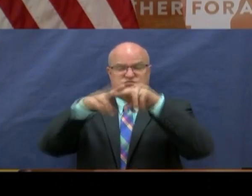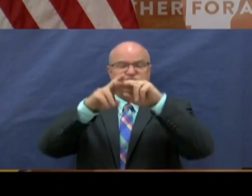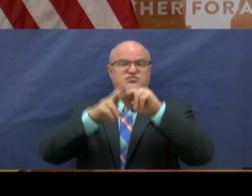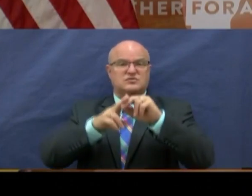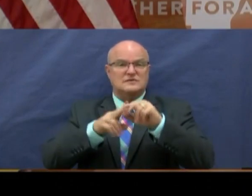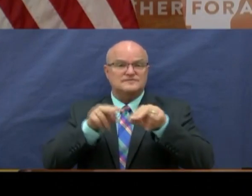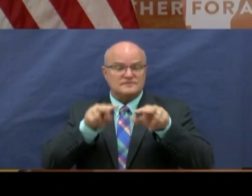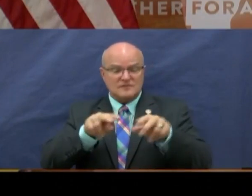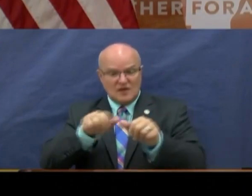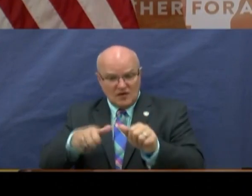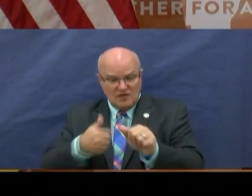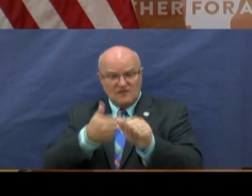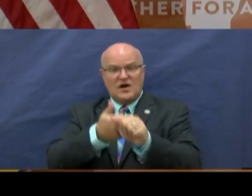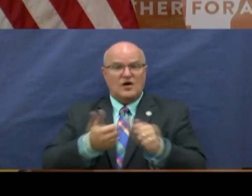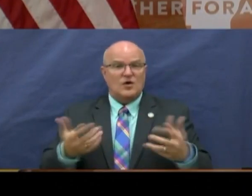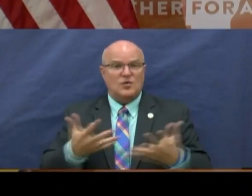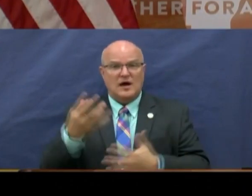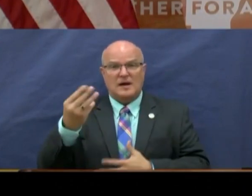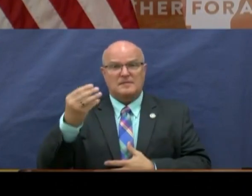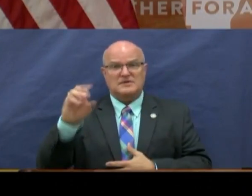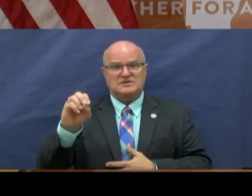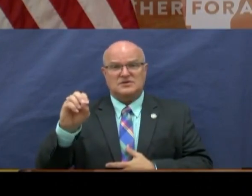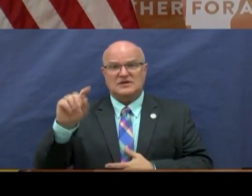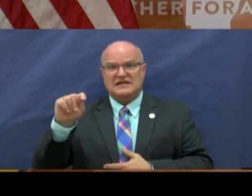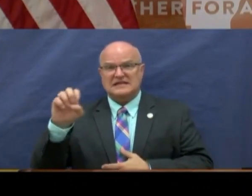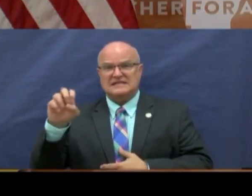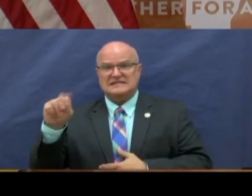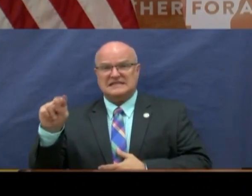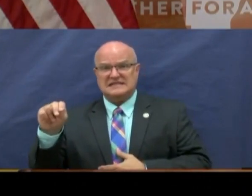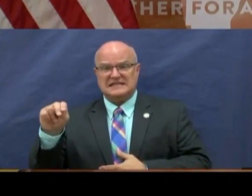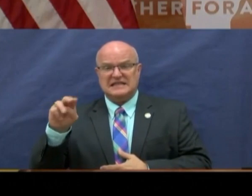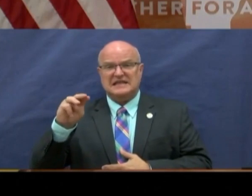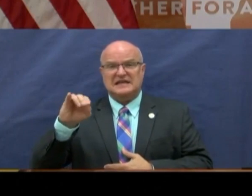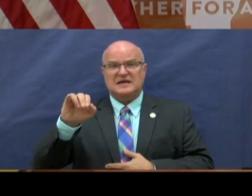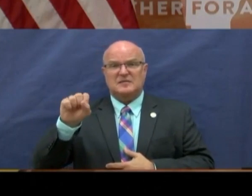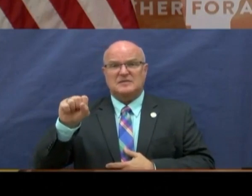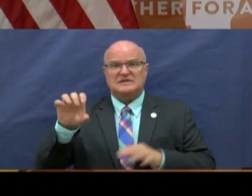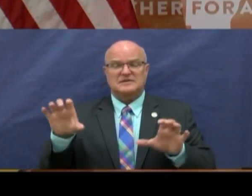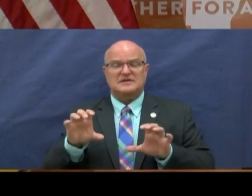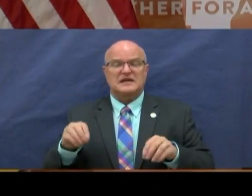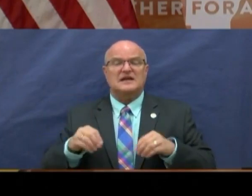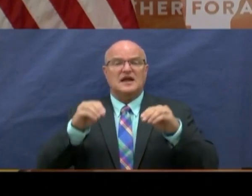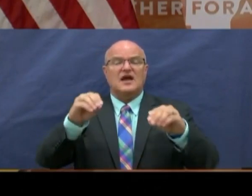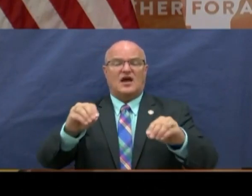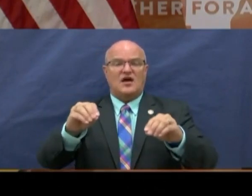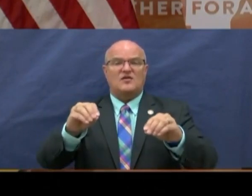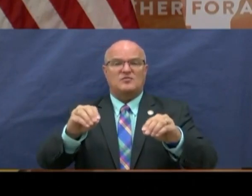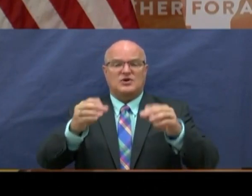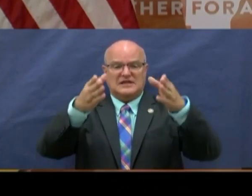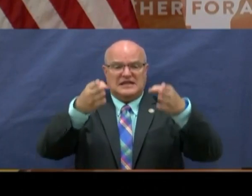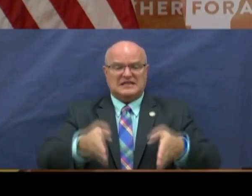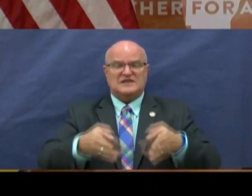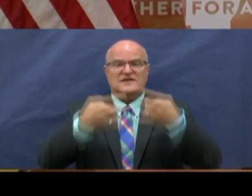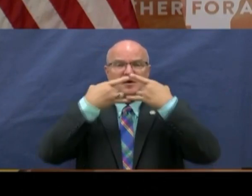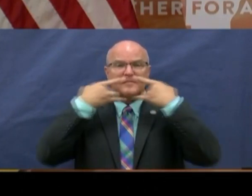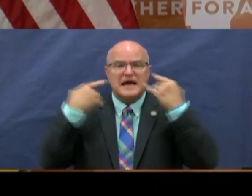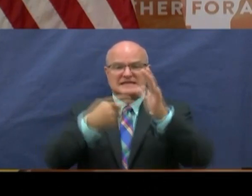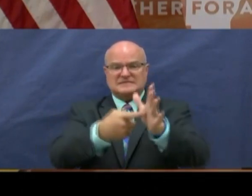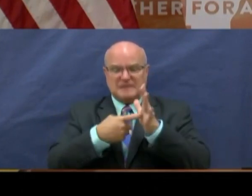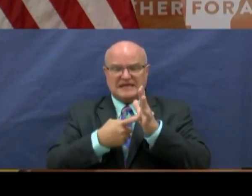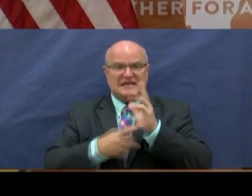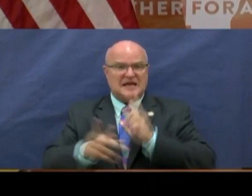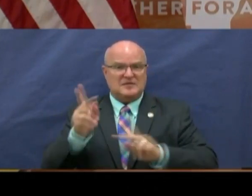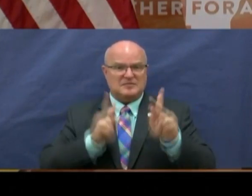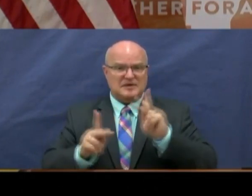at following what Missouri and Tennessee and Mississippi have done, which is put individual mask mandates on